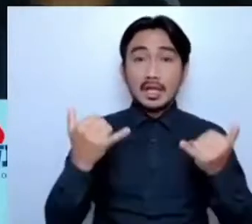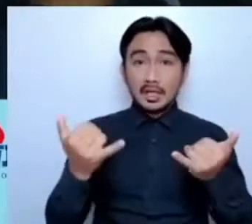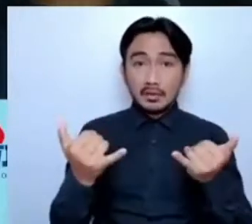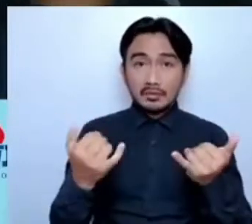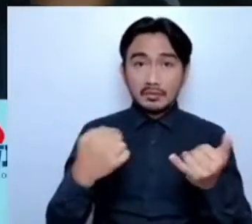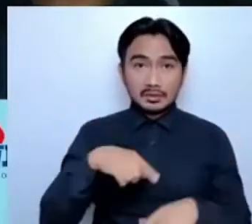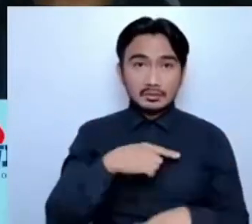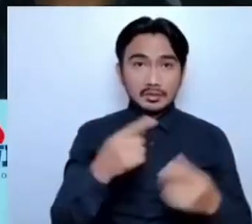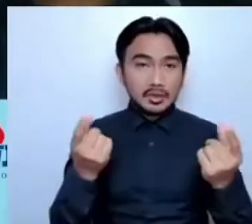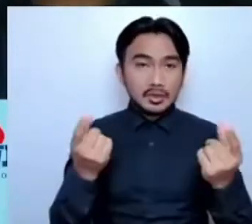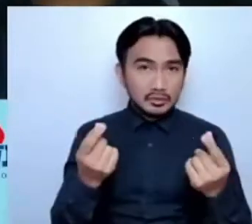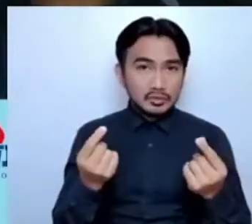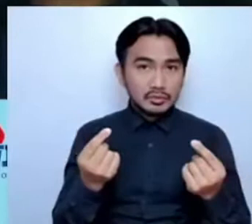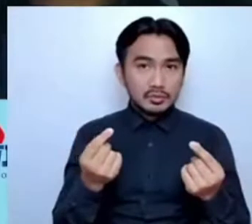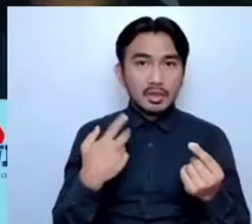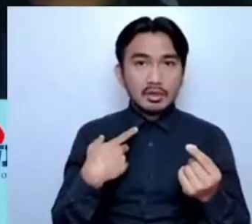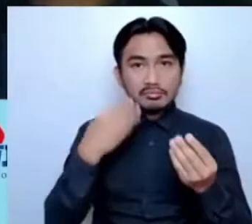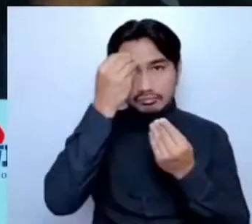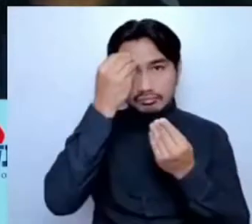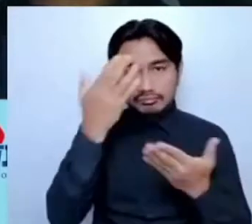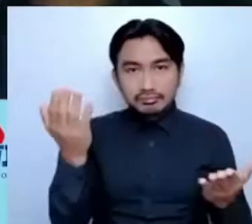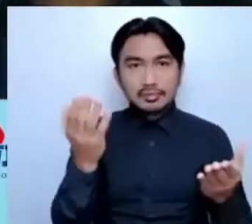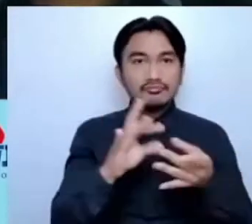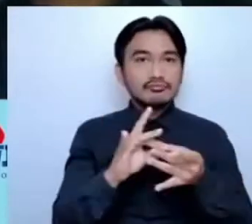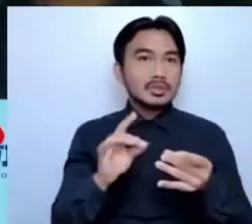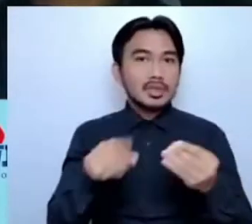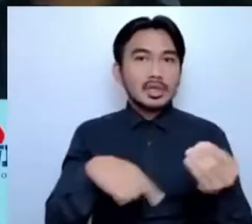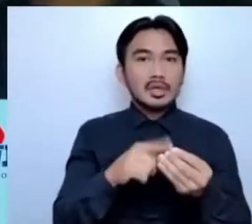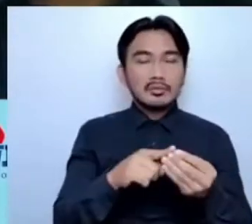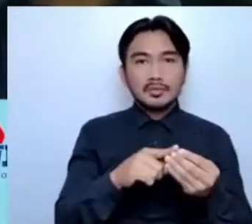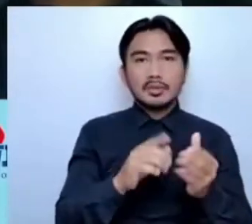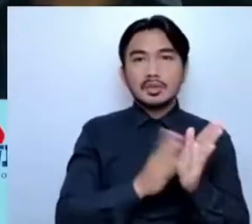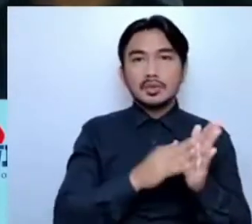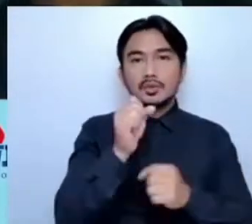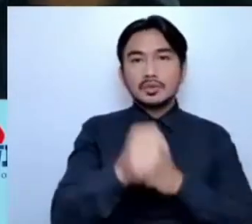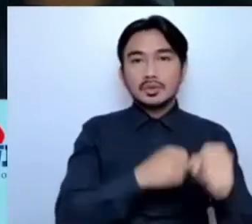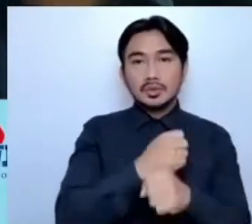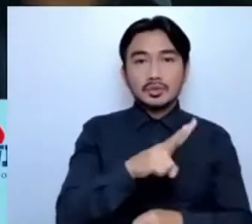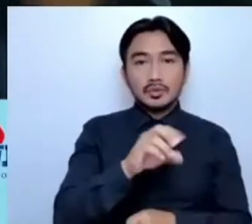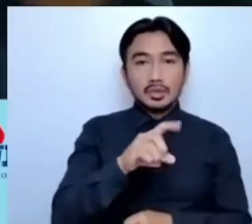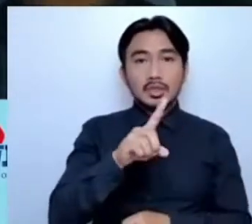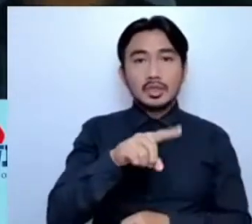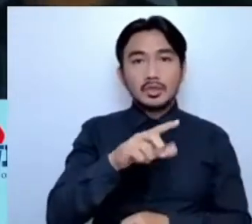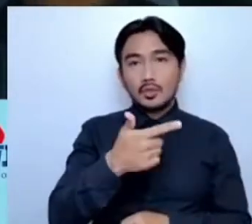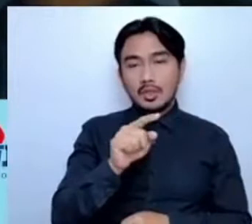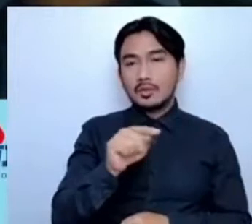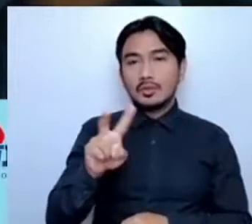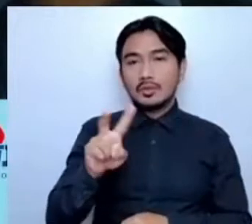by telling you the scope of the school year 2021 to 2022